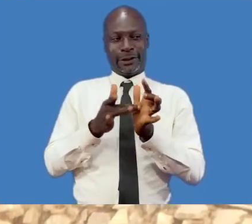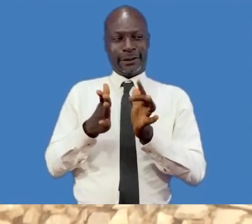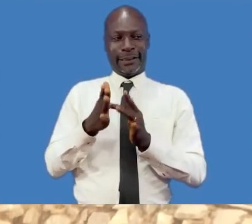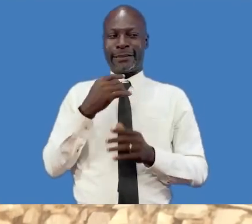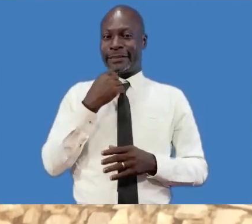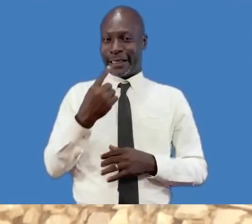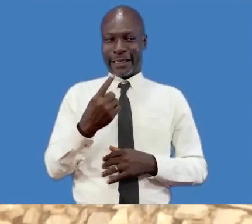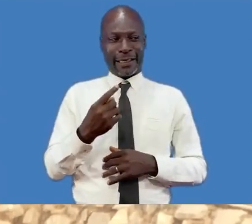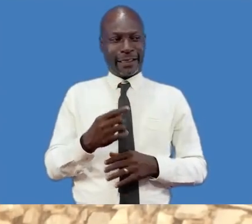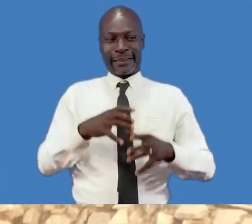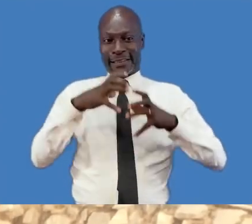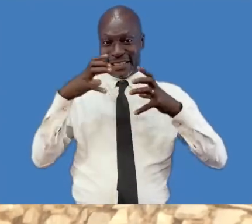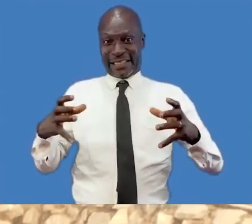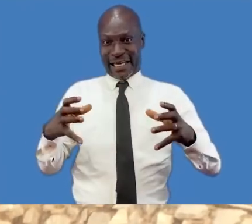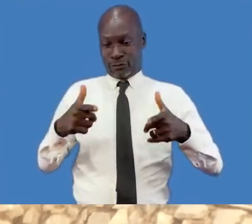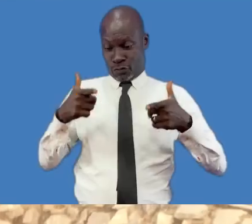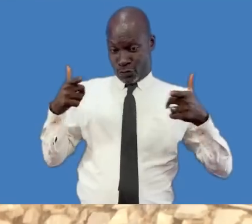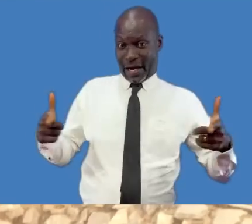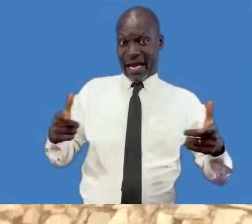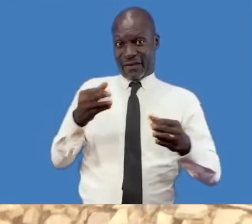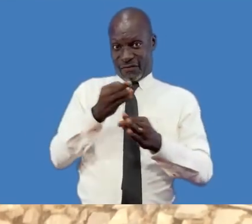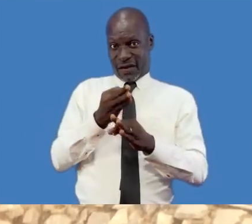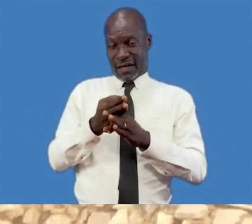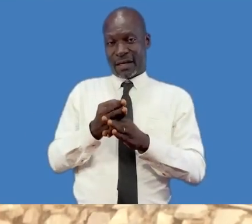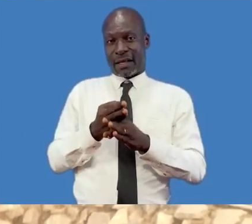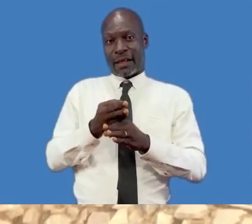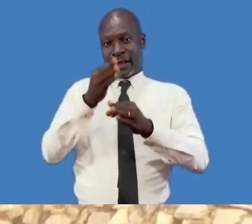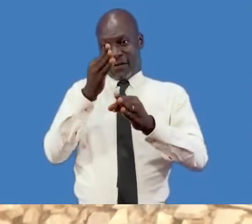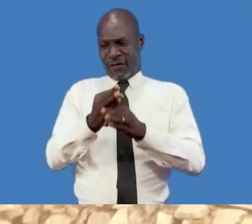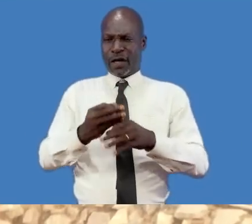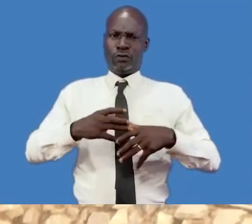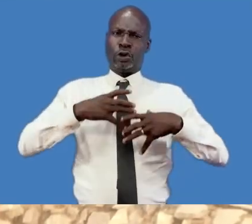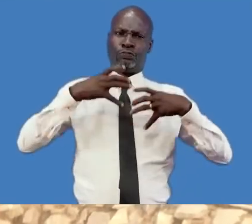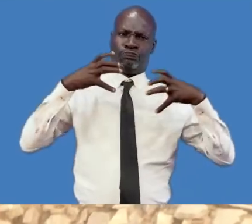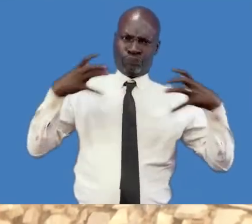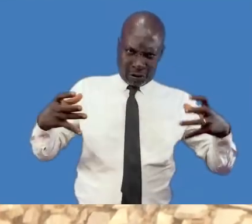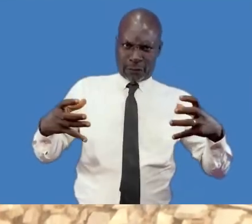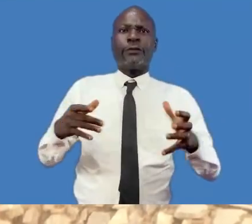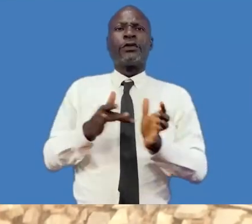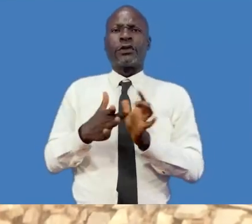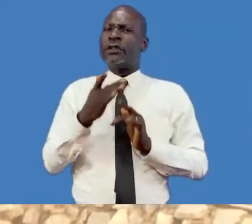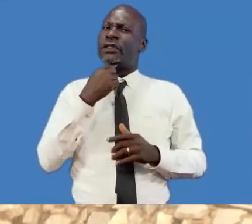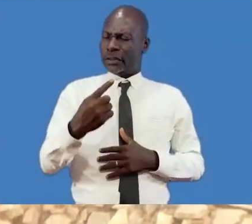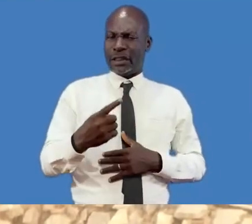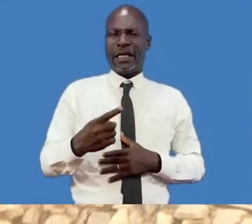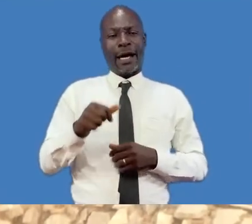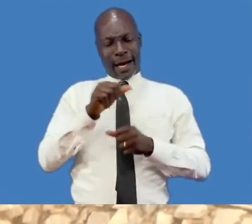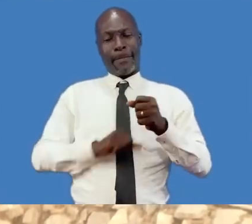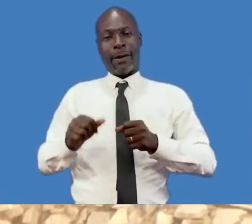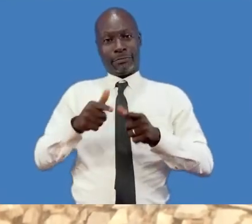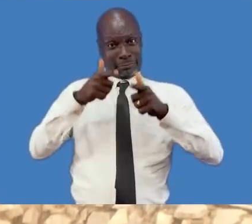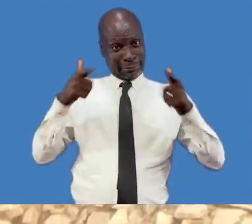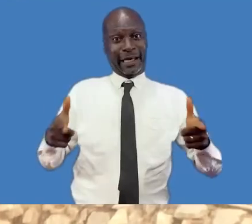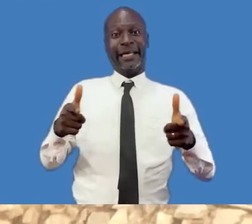sɛ, such a great faith. Jidie a esu sɛ. Ye ne Awurade Jesus ekasa efa eno nso so